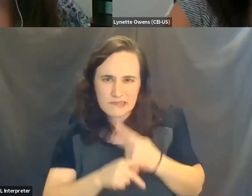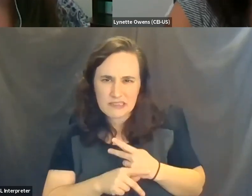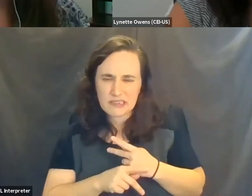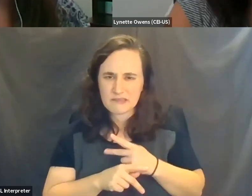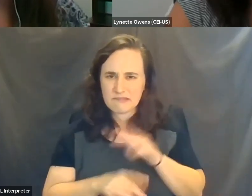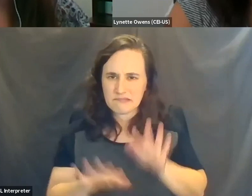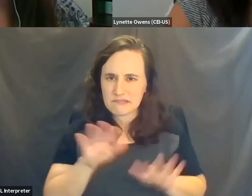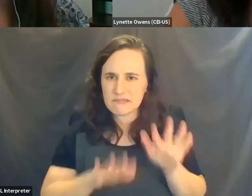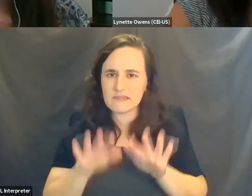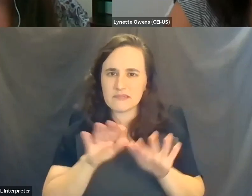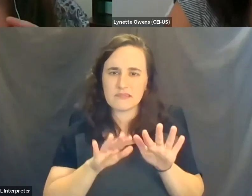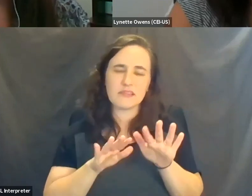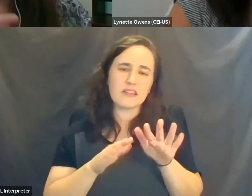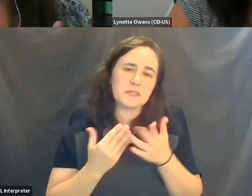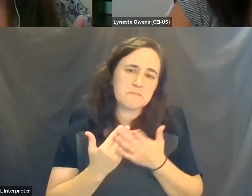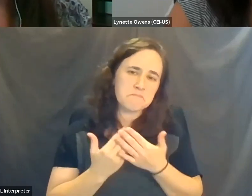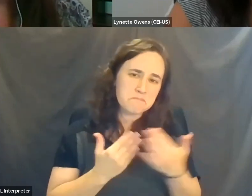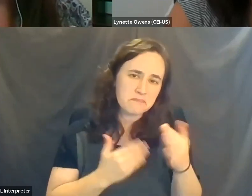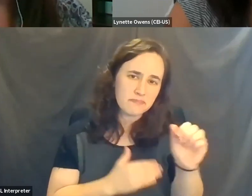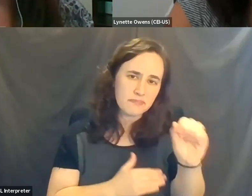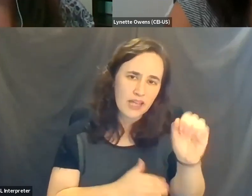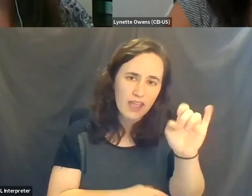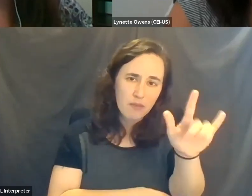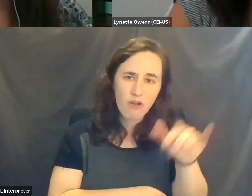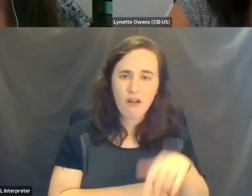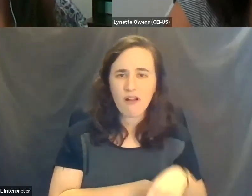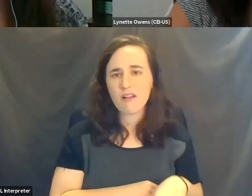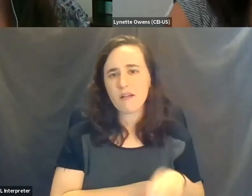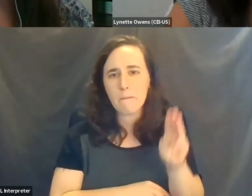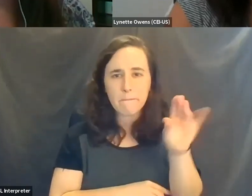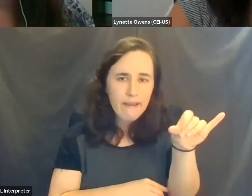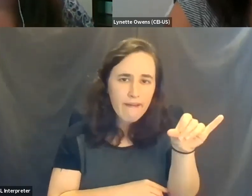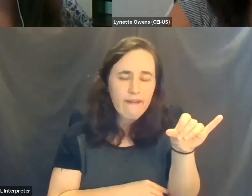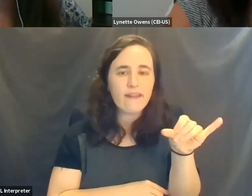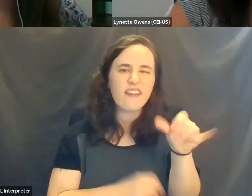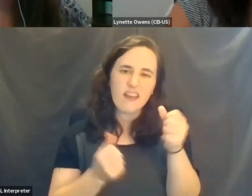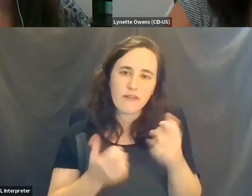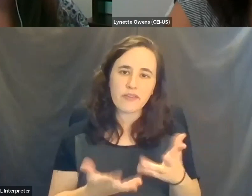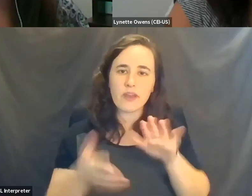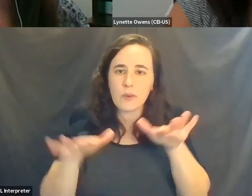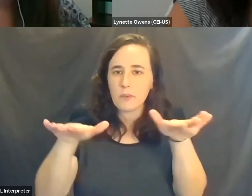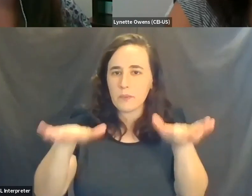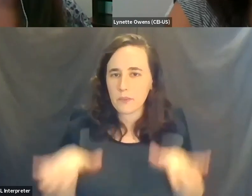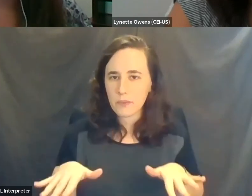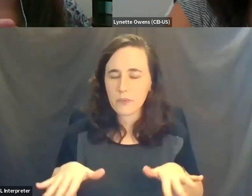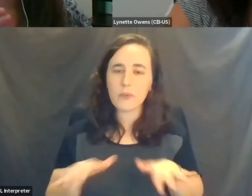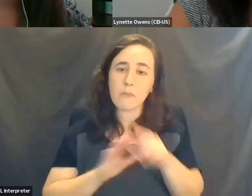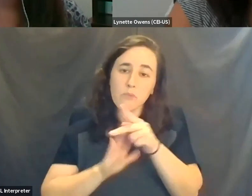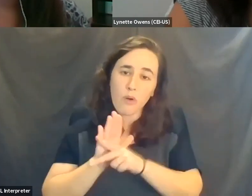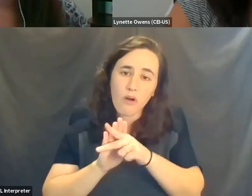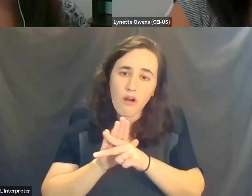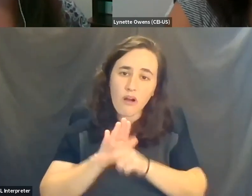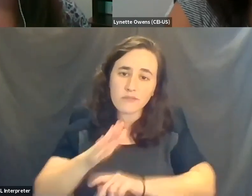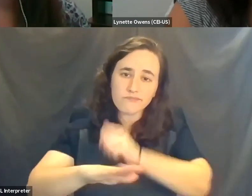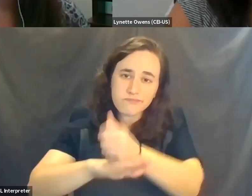late April, when things, when protocols and processes were being figured out, then you